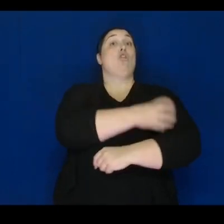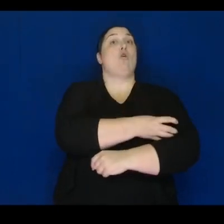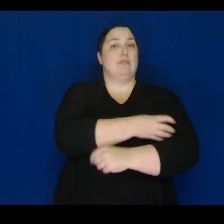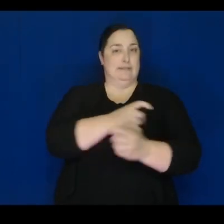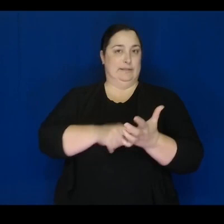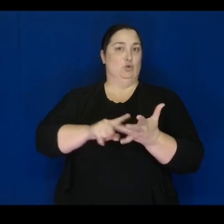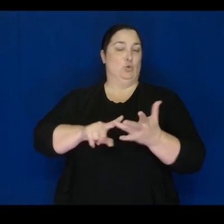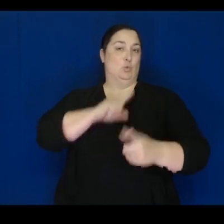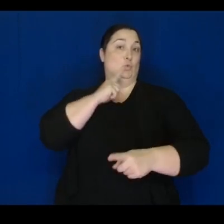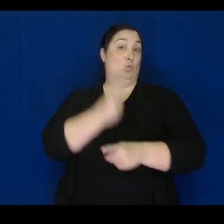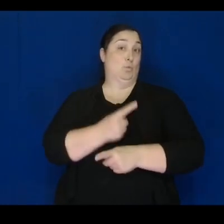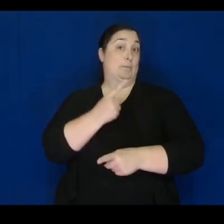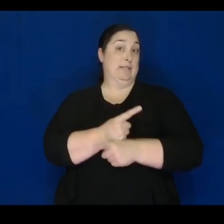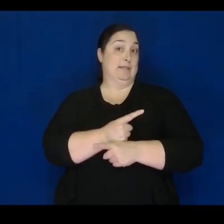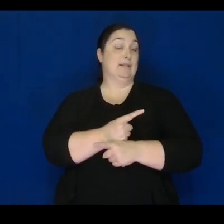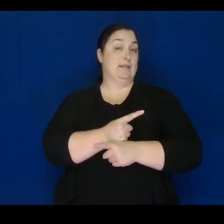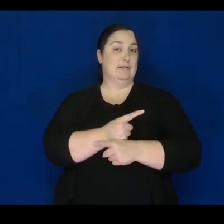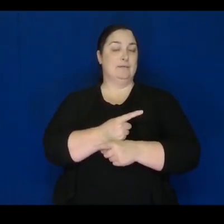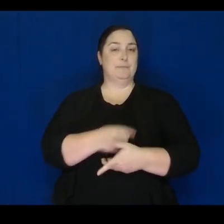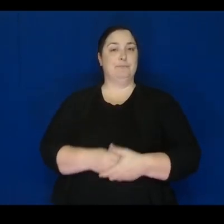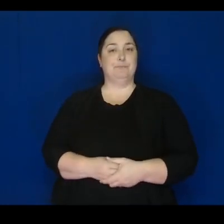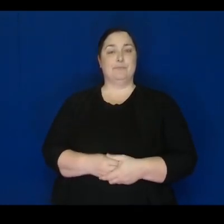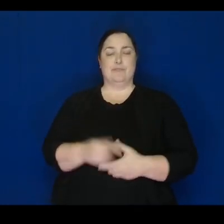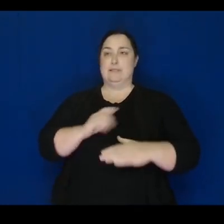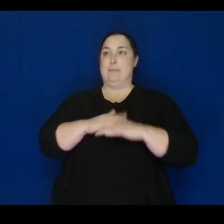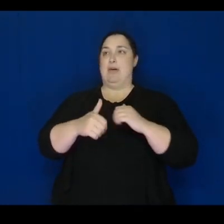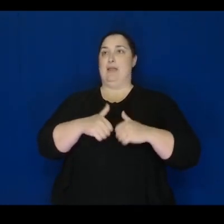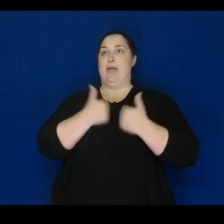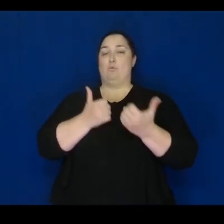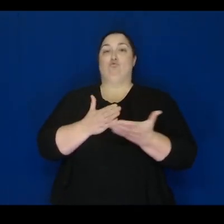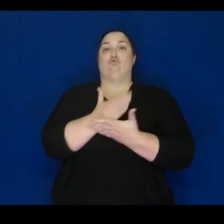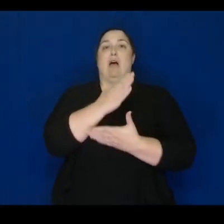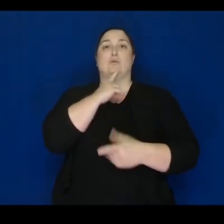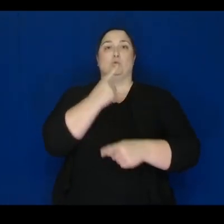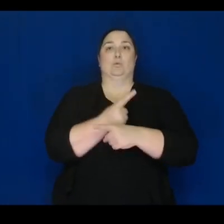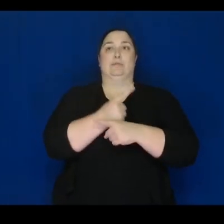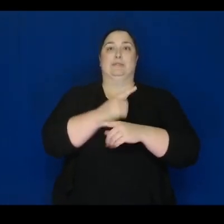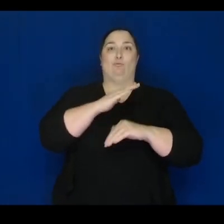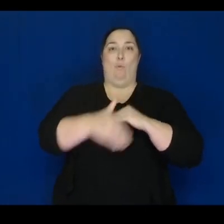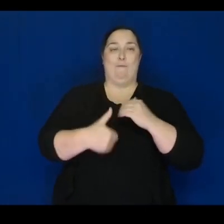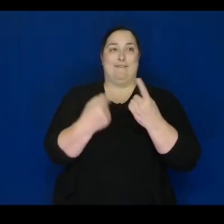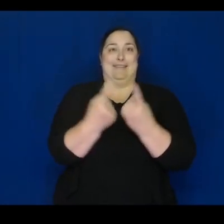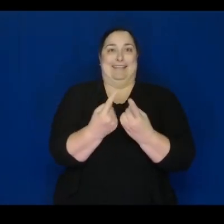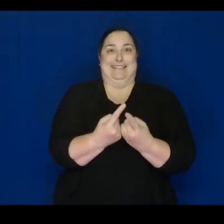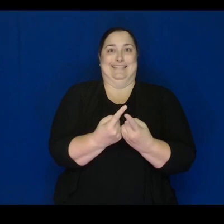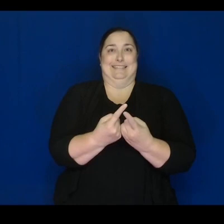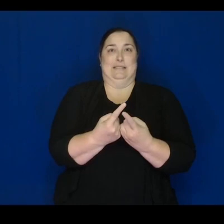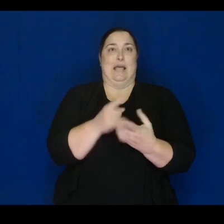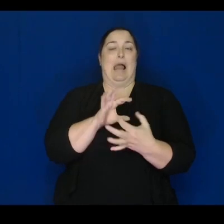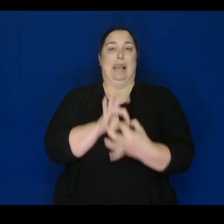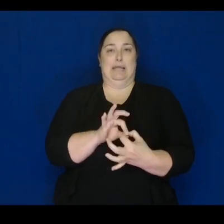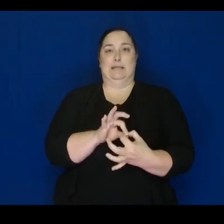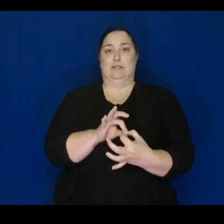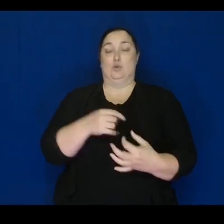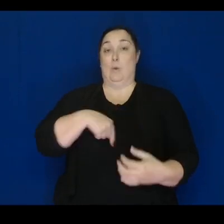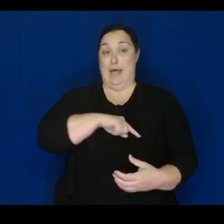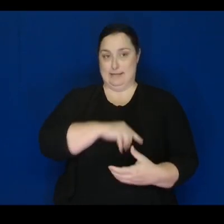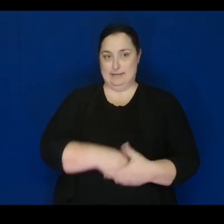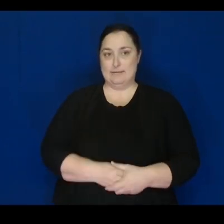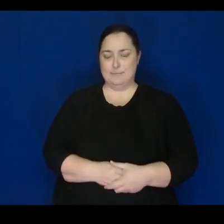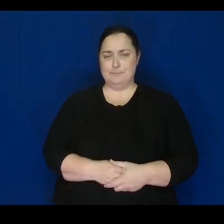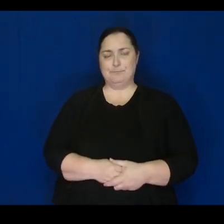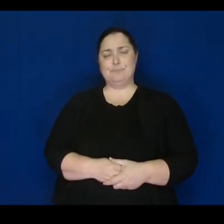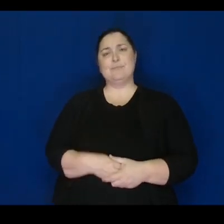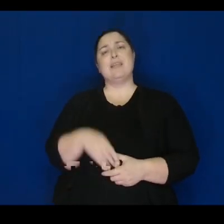it's talking about our right to speak on issues and matters that concern us. But Naranga Barangang